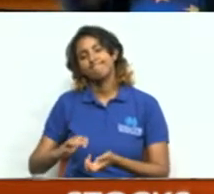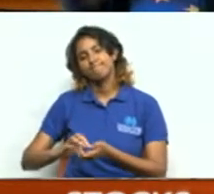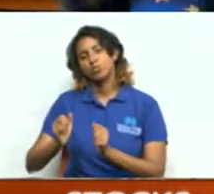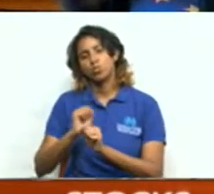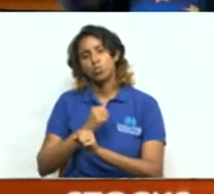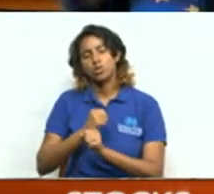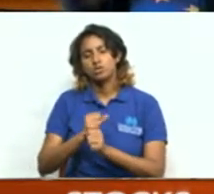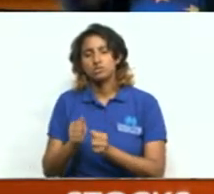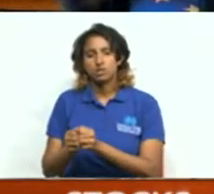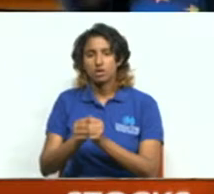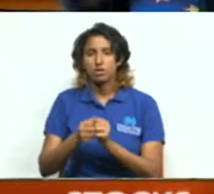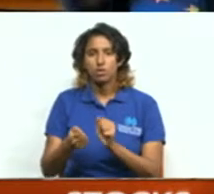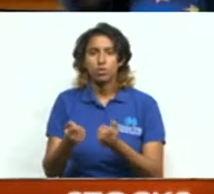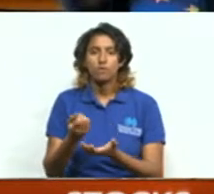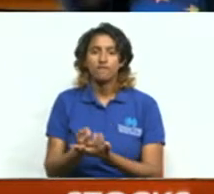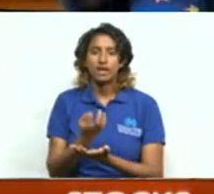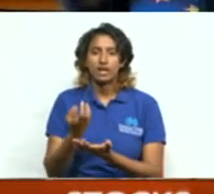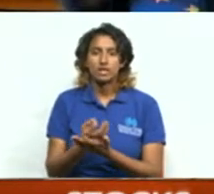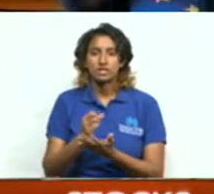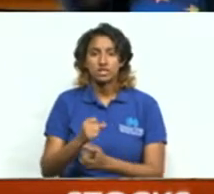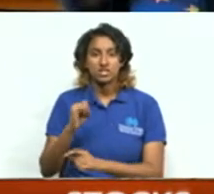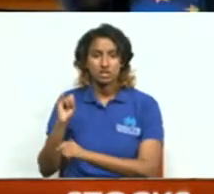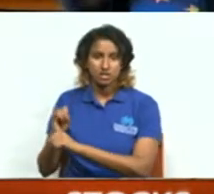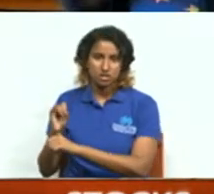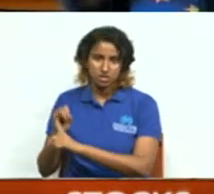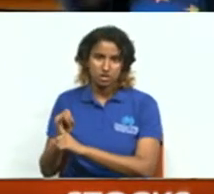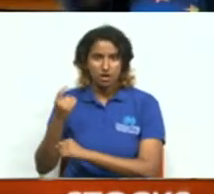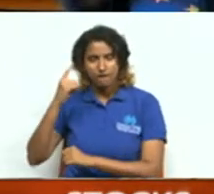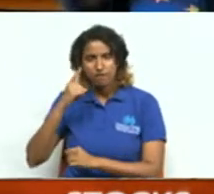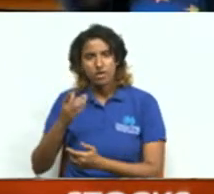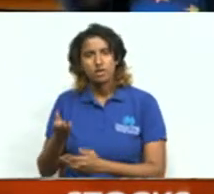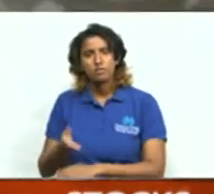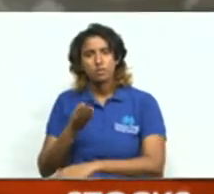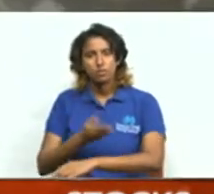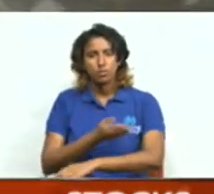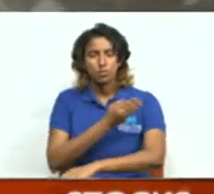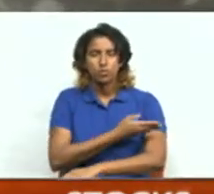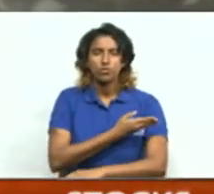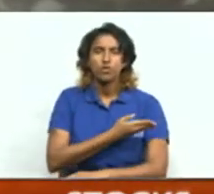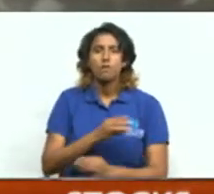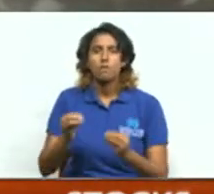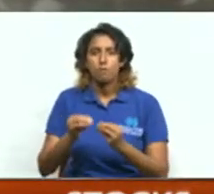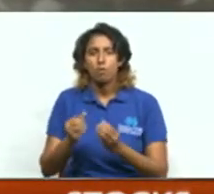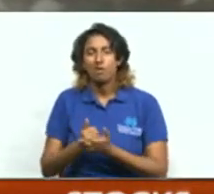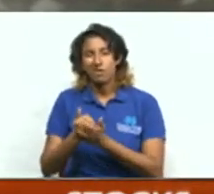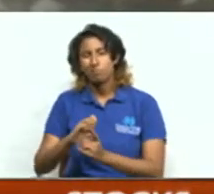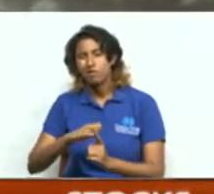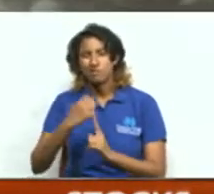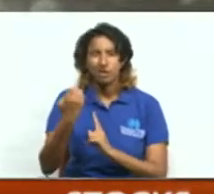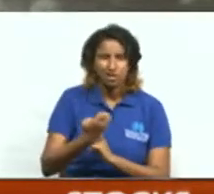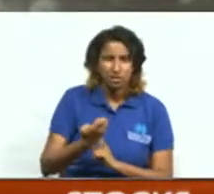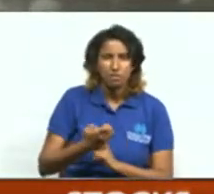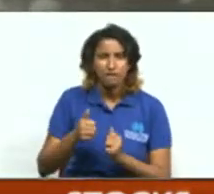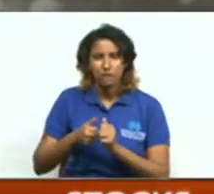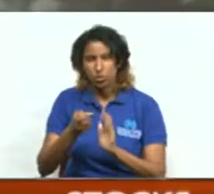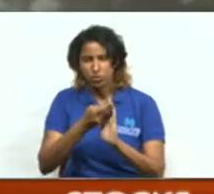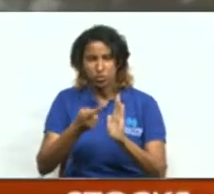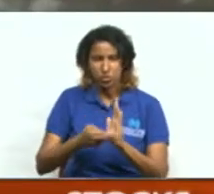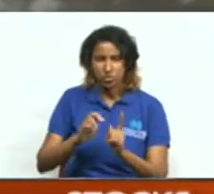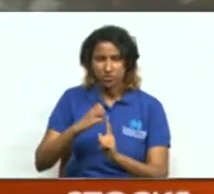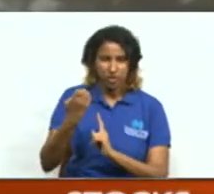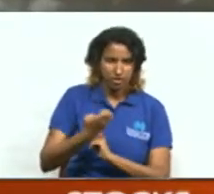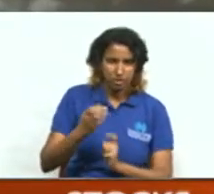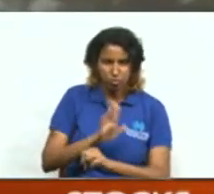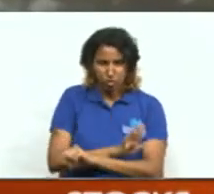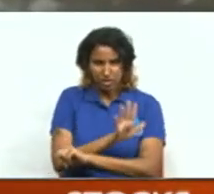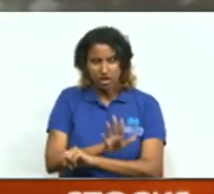assist the regulatory environment for nonprofit organizations. This initiative is being implemented by the Cropper Foundation